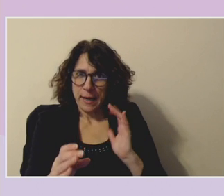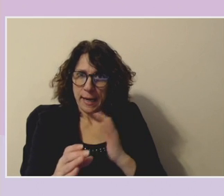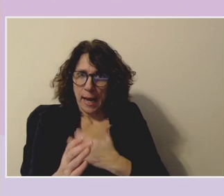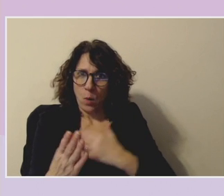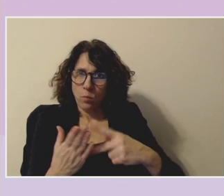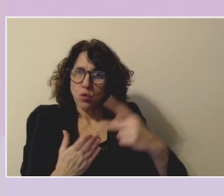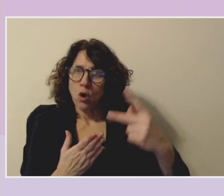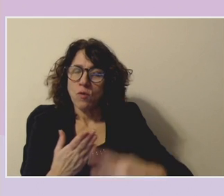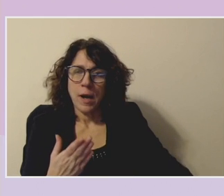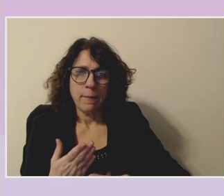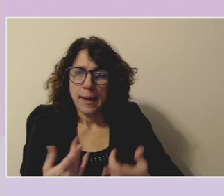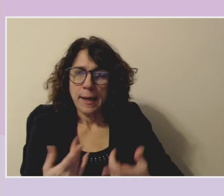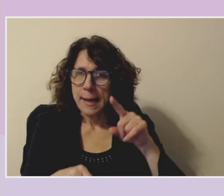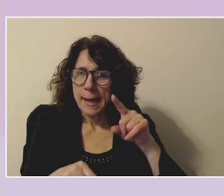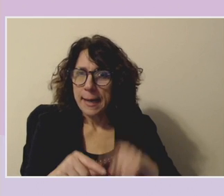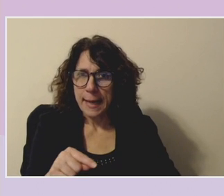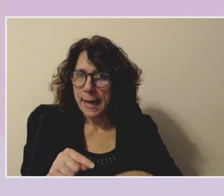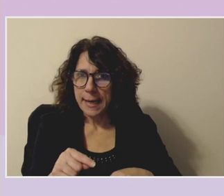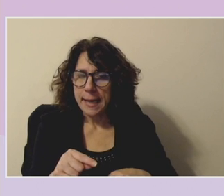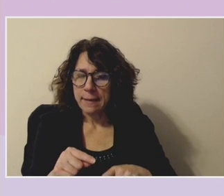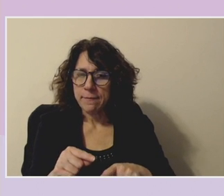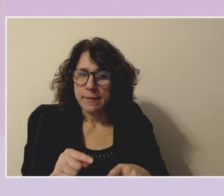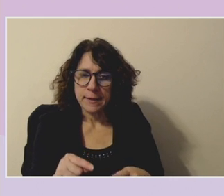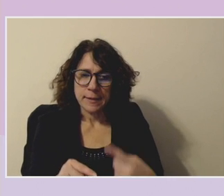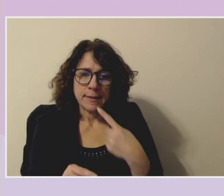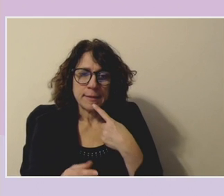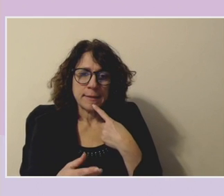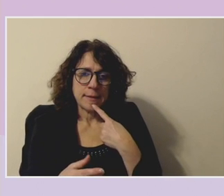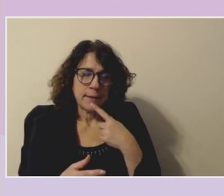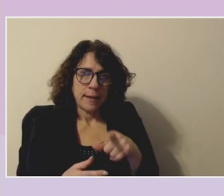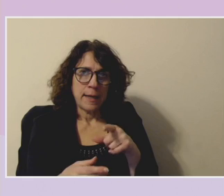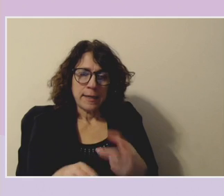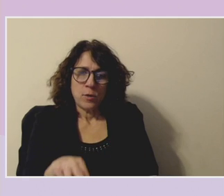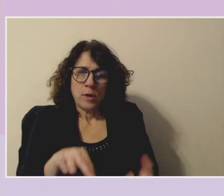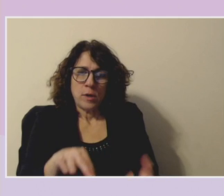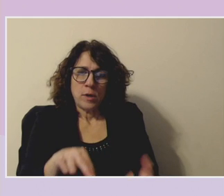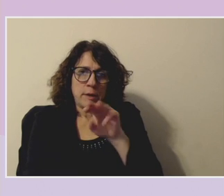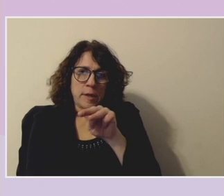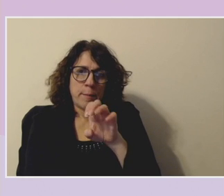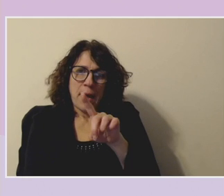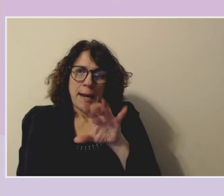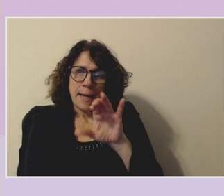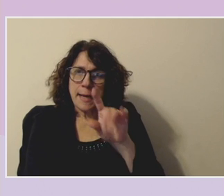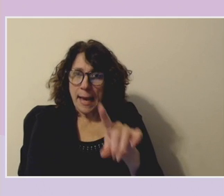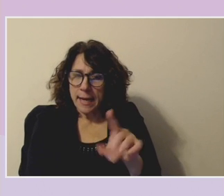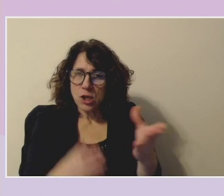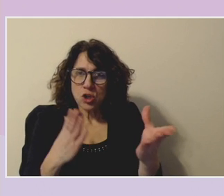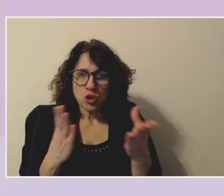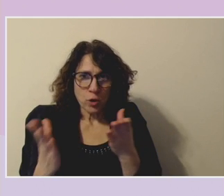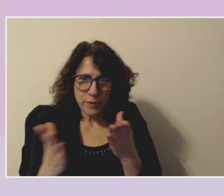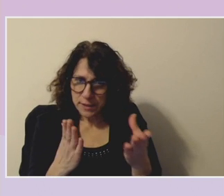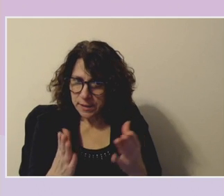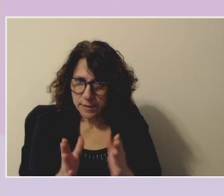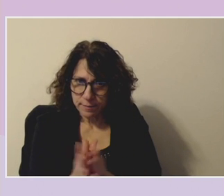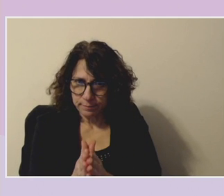I cannot even attribute that to the expansion of Medicaid services. Way back,